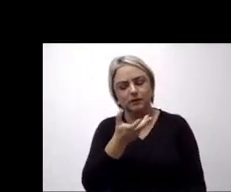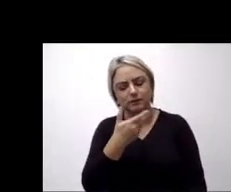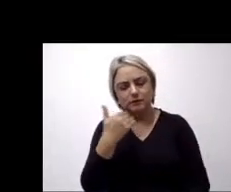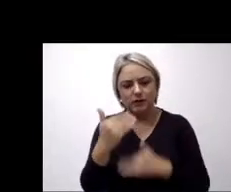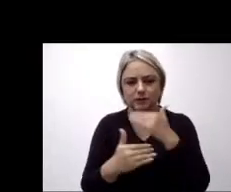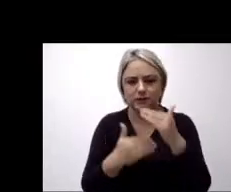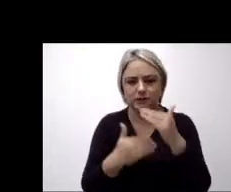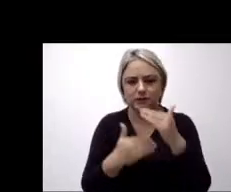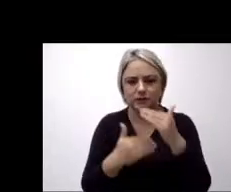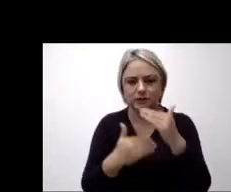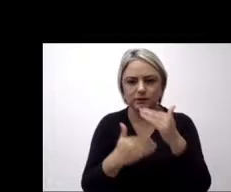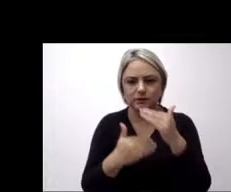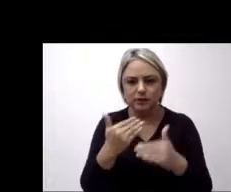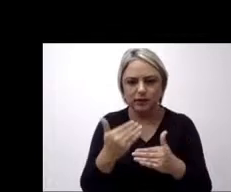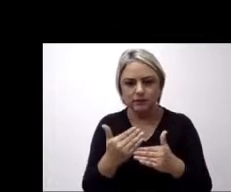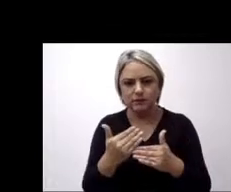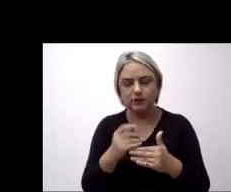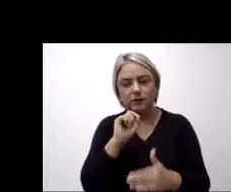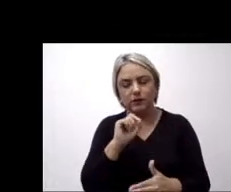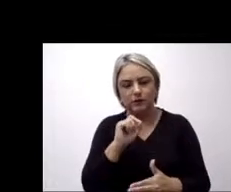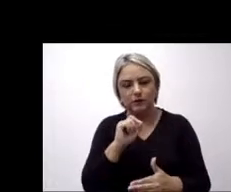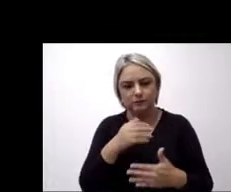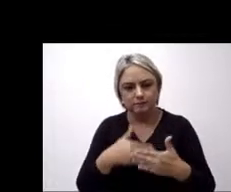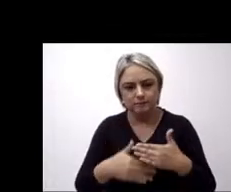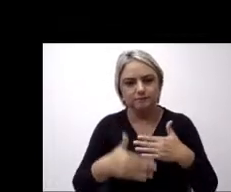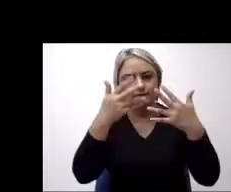How much time I have? Not a lot.